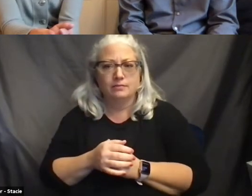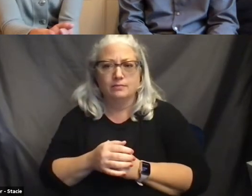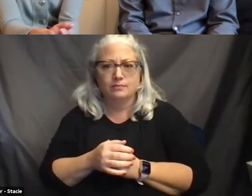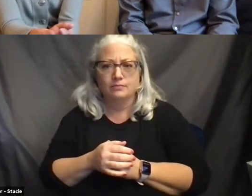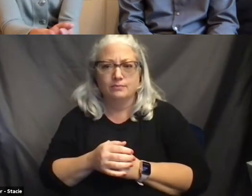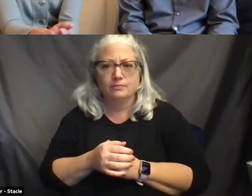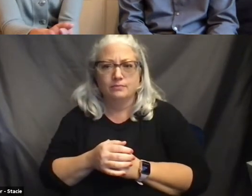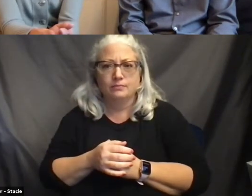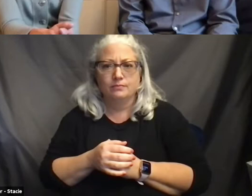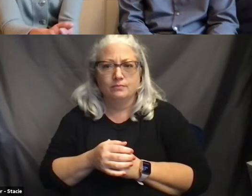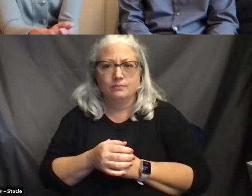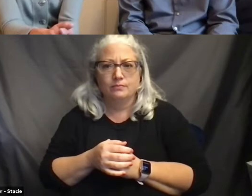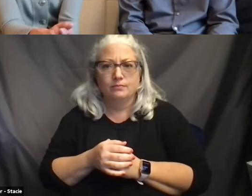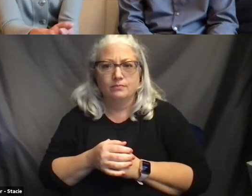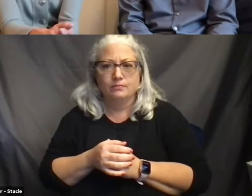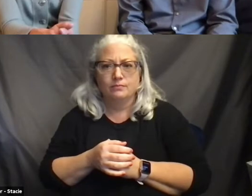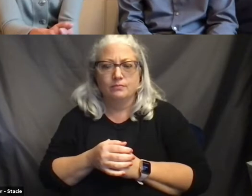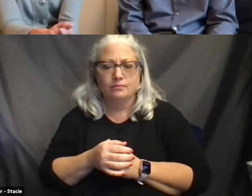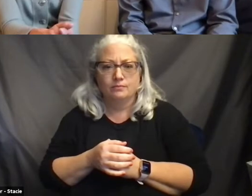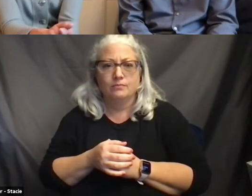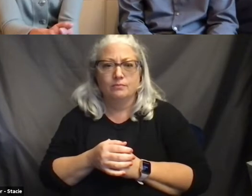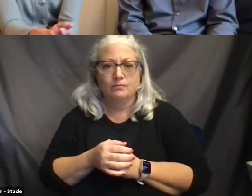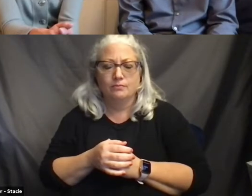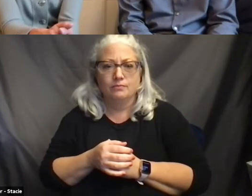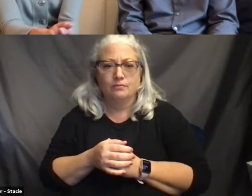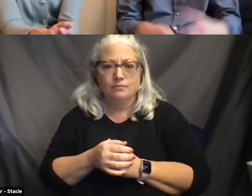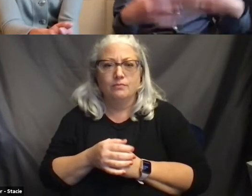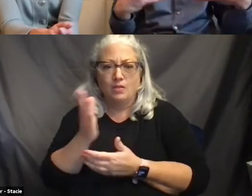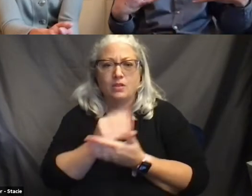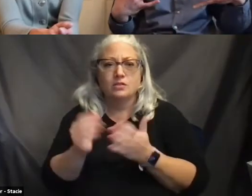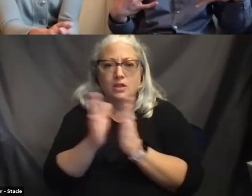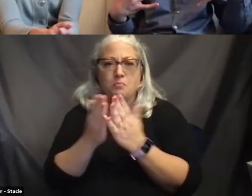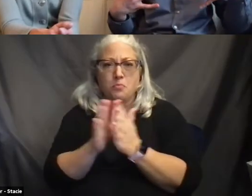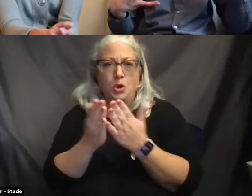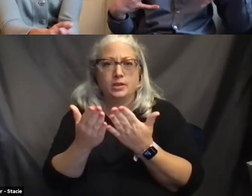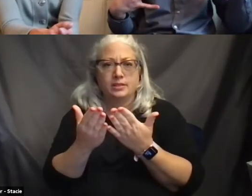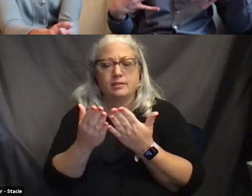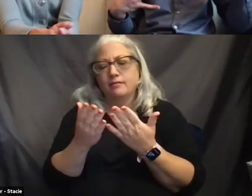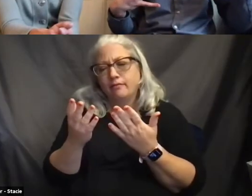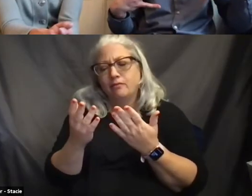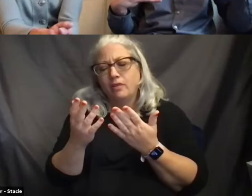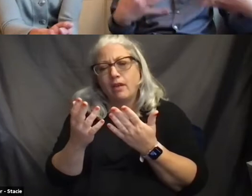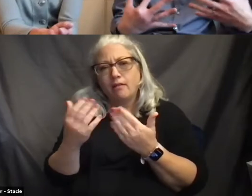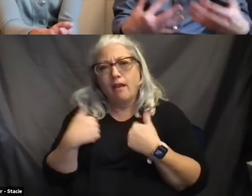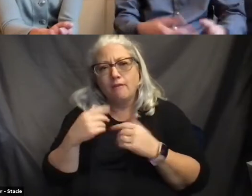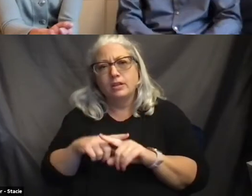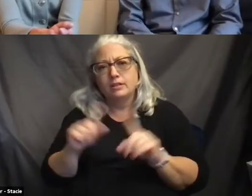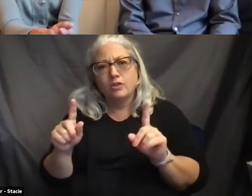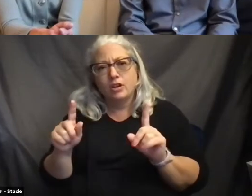I think some of the stuff that's helped me the most, there's some books out there that give the perspective from the autistic